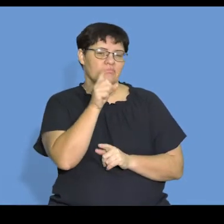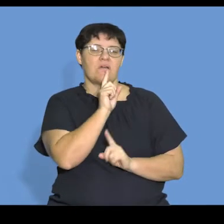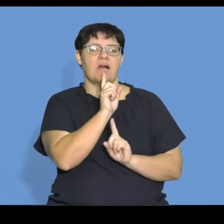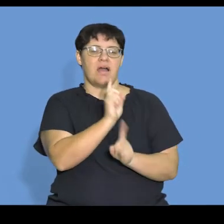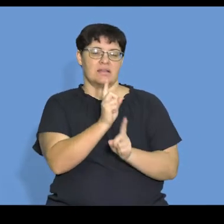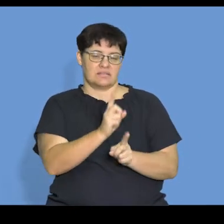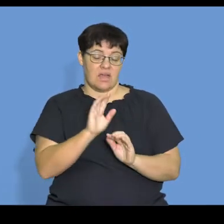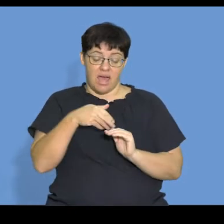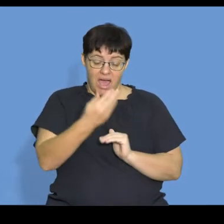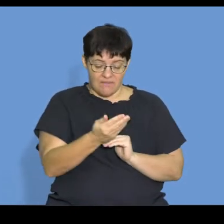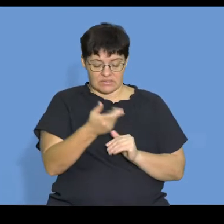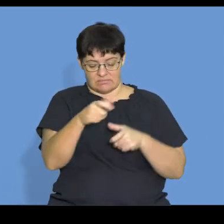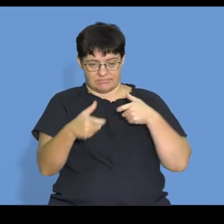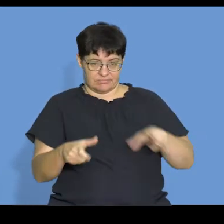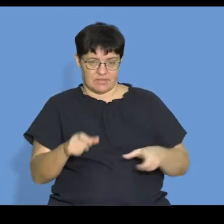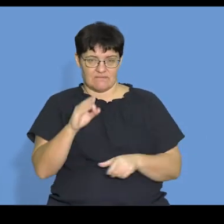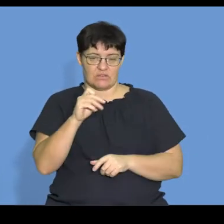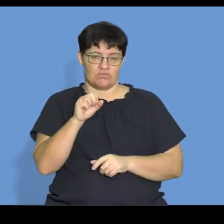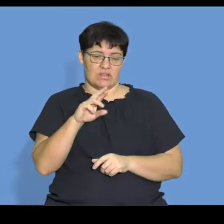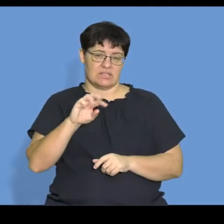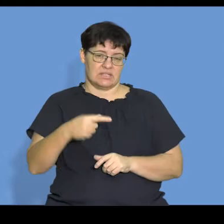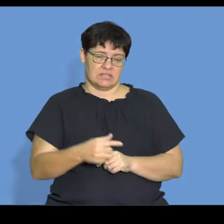factorizing.